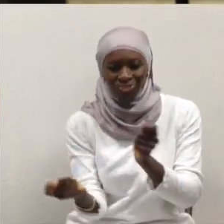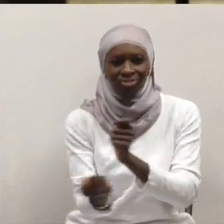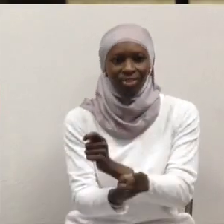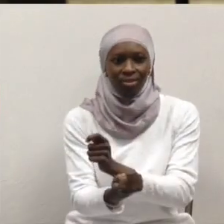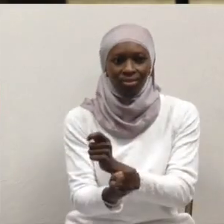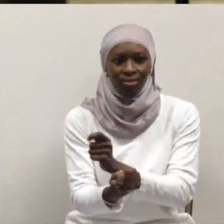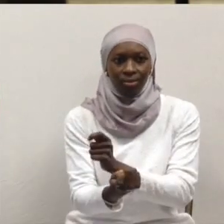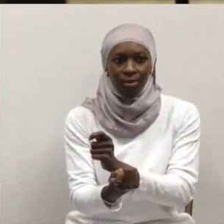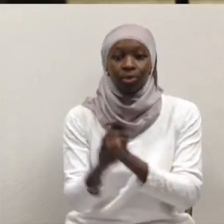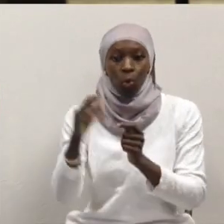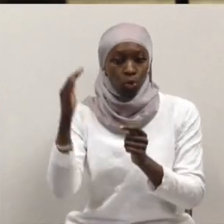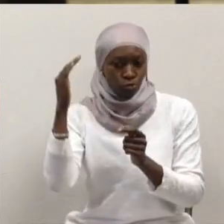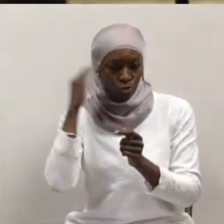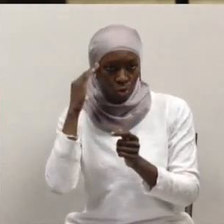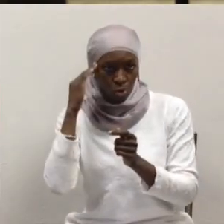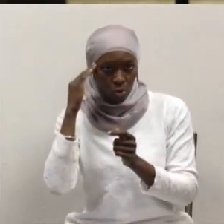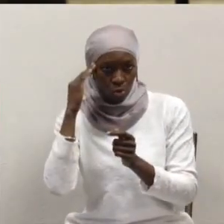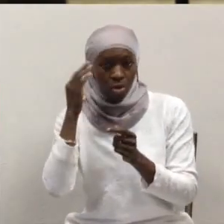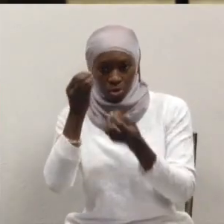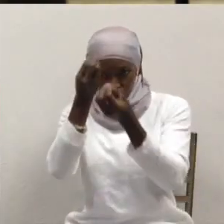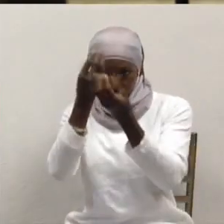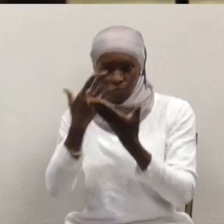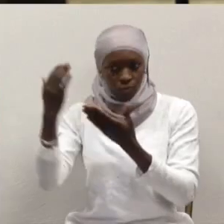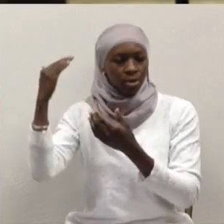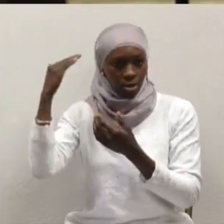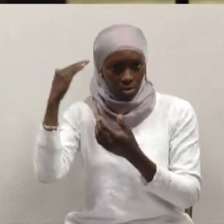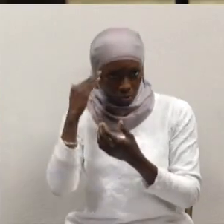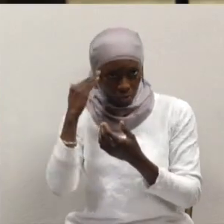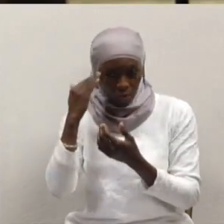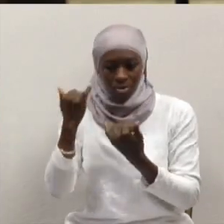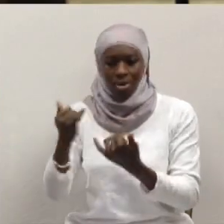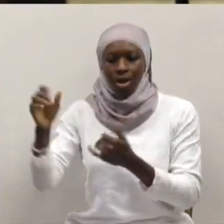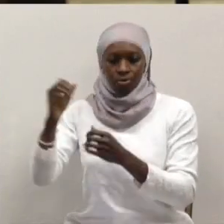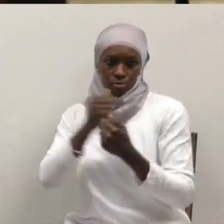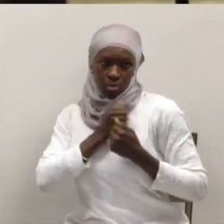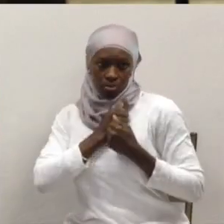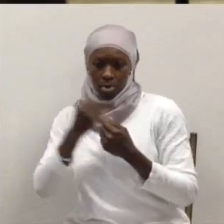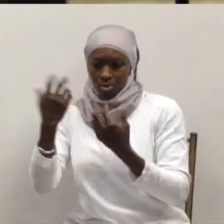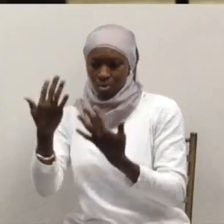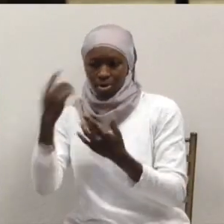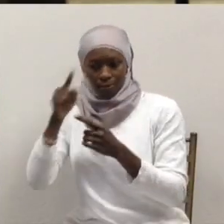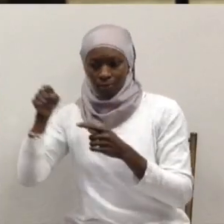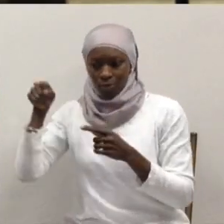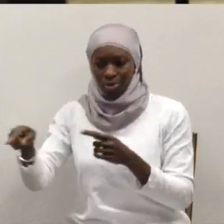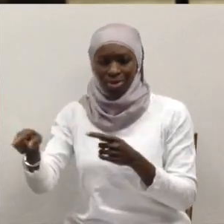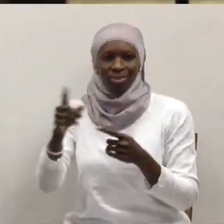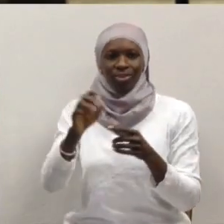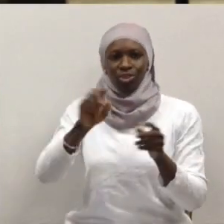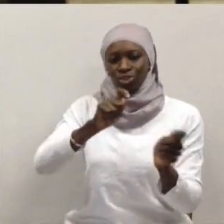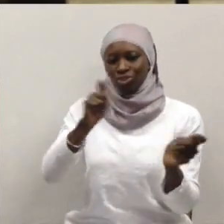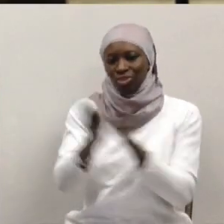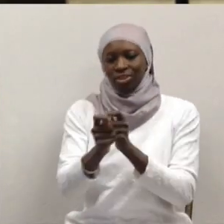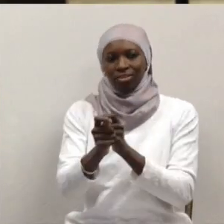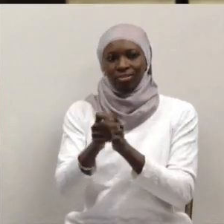they are standing for him. They got the news and they went to face him in the new place.